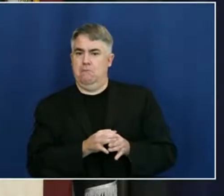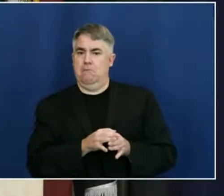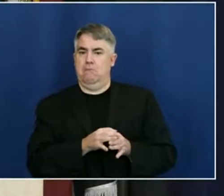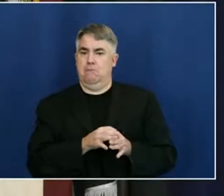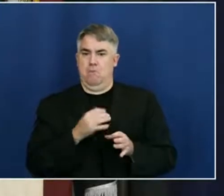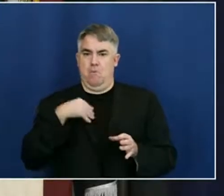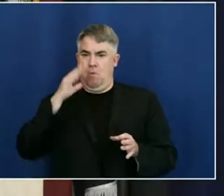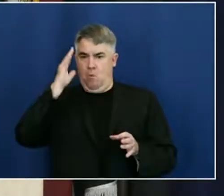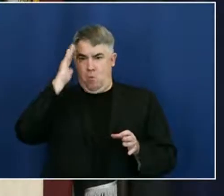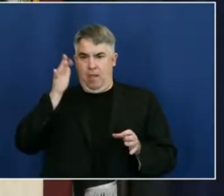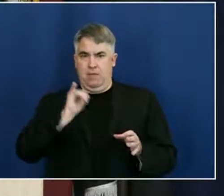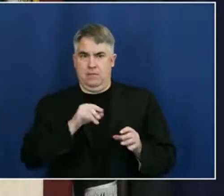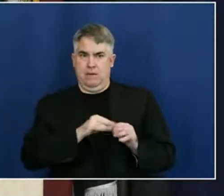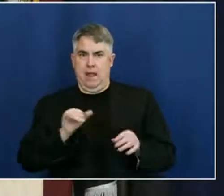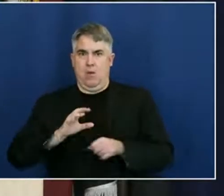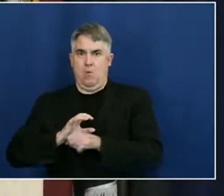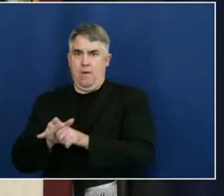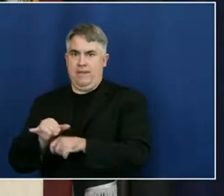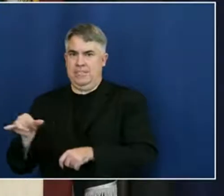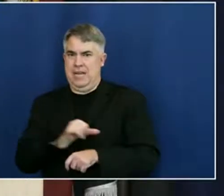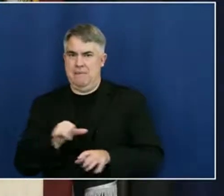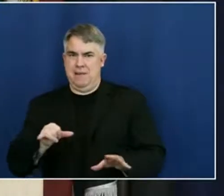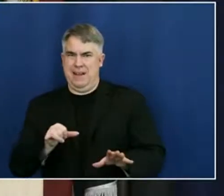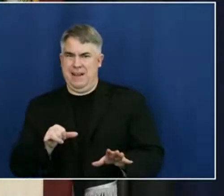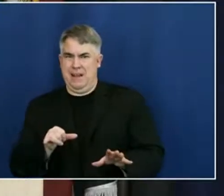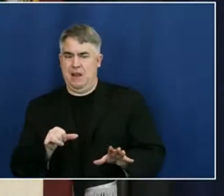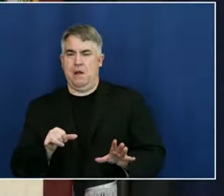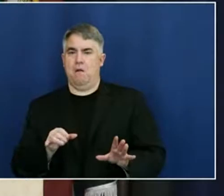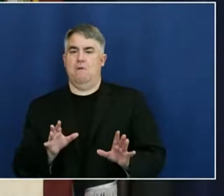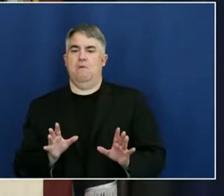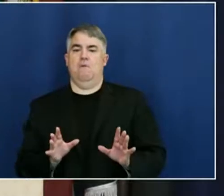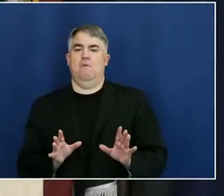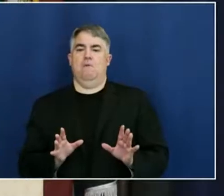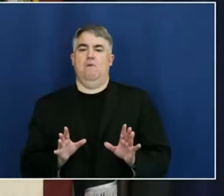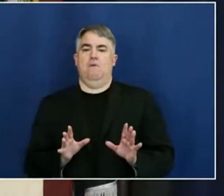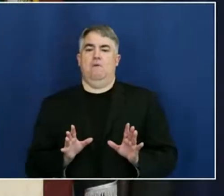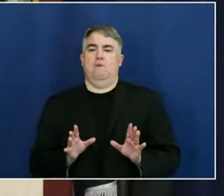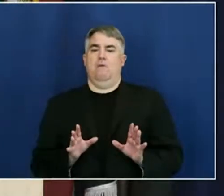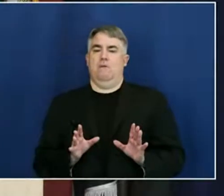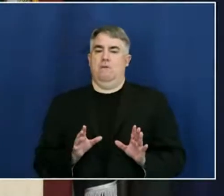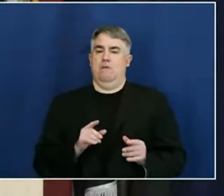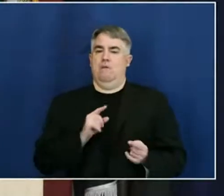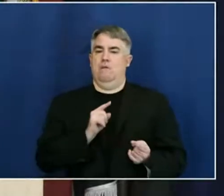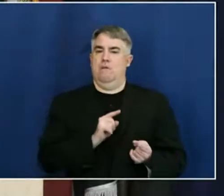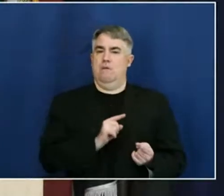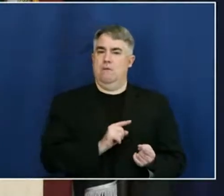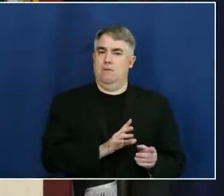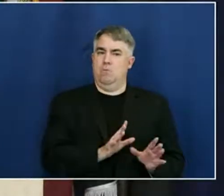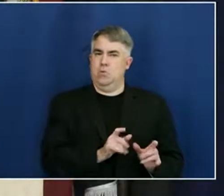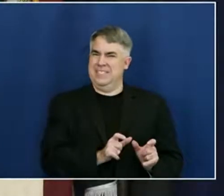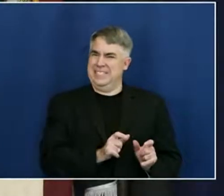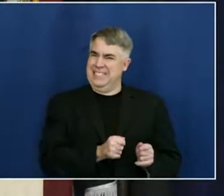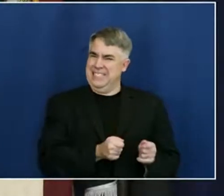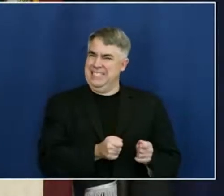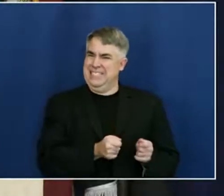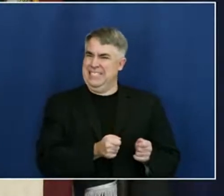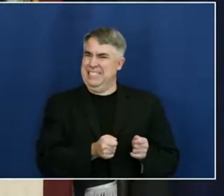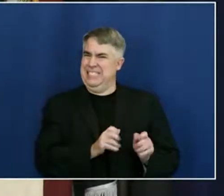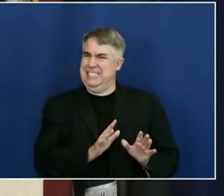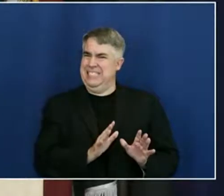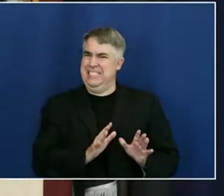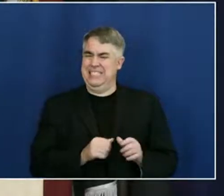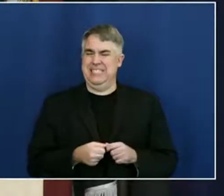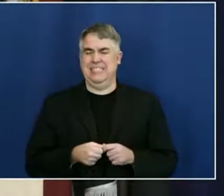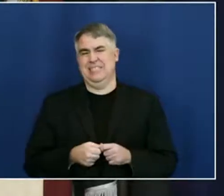the information that we had about transmissibility in England. And interestingly, the other hot